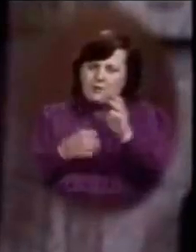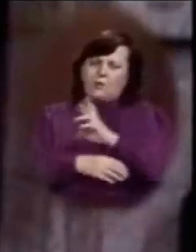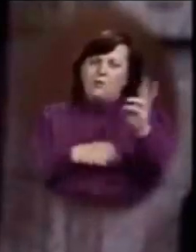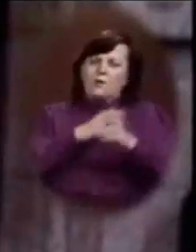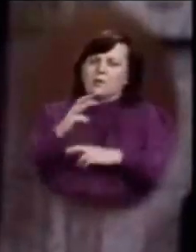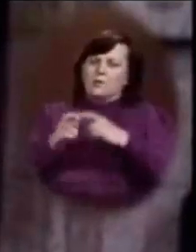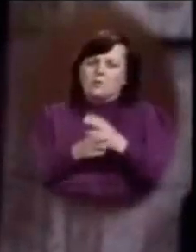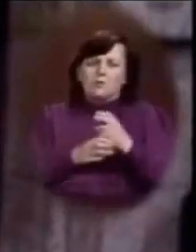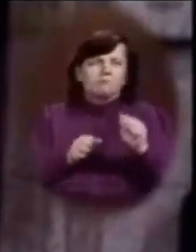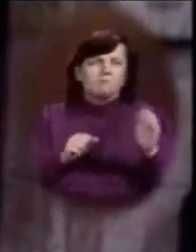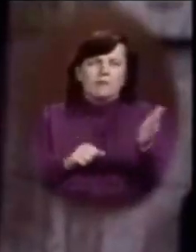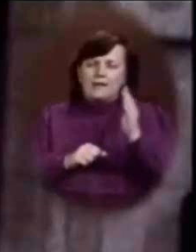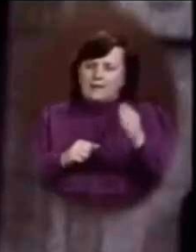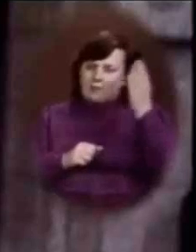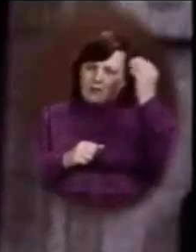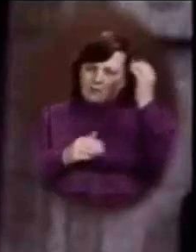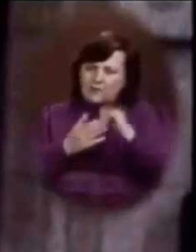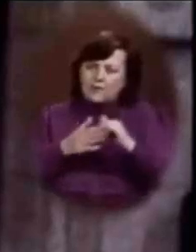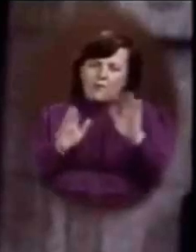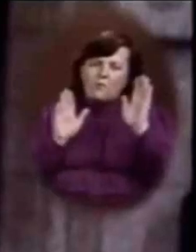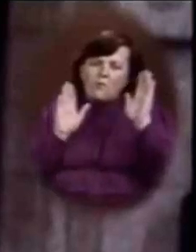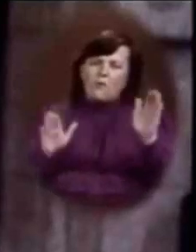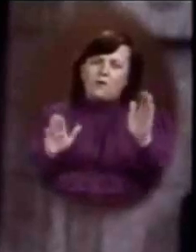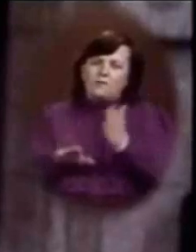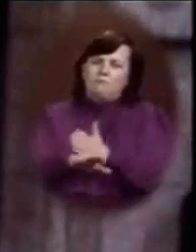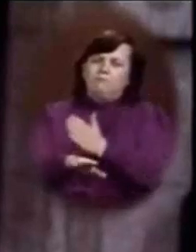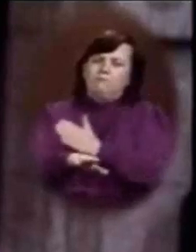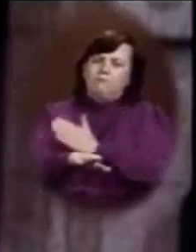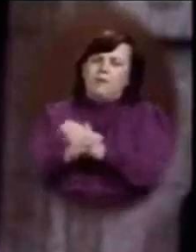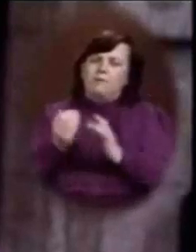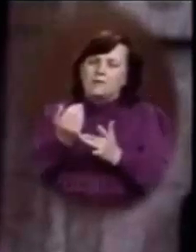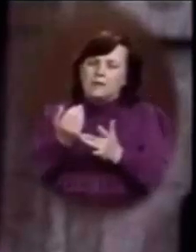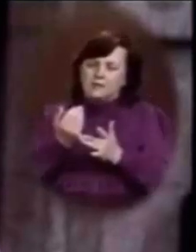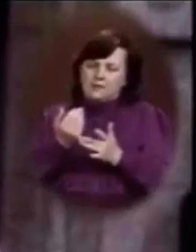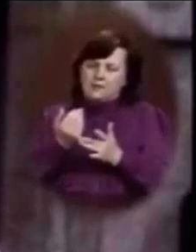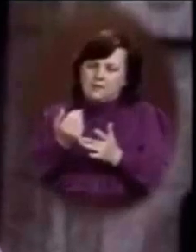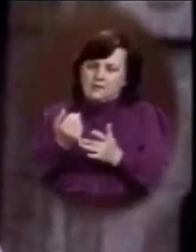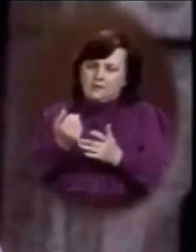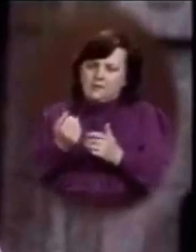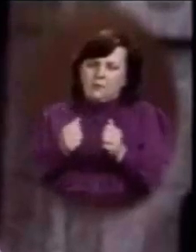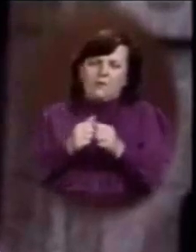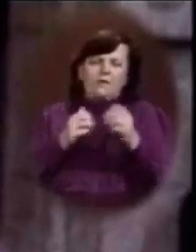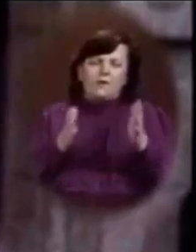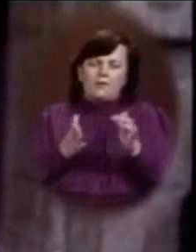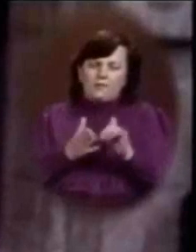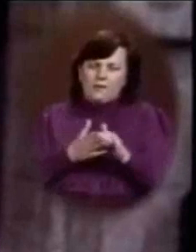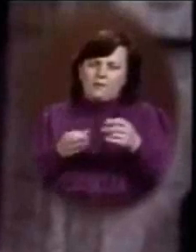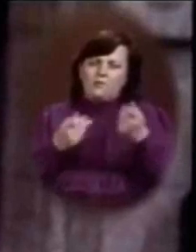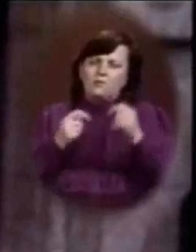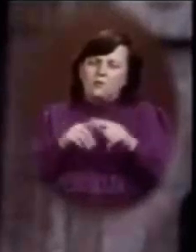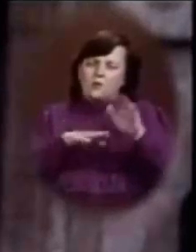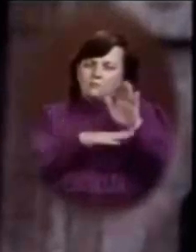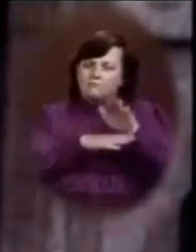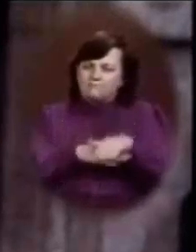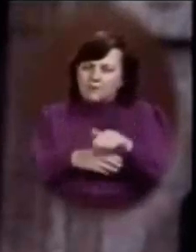could never have experienced the great surge of technological advance without them. Once you try to suppress and